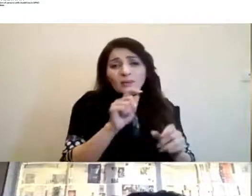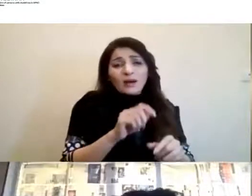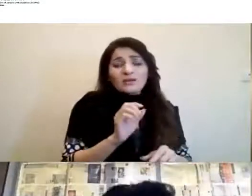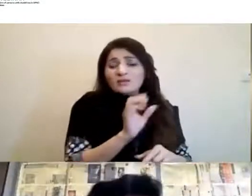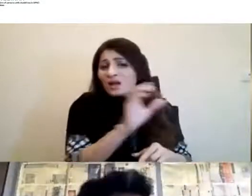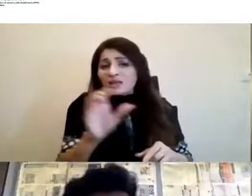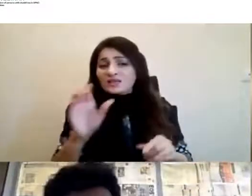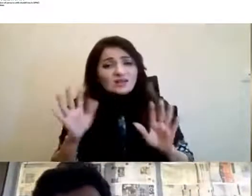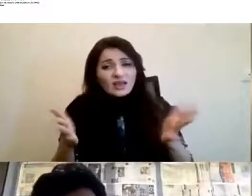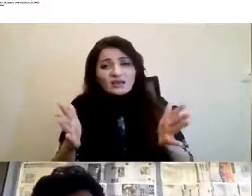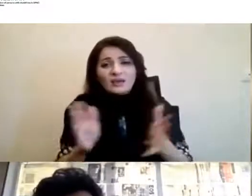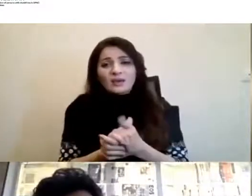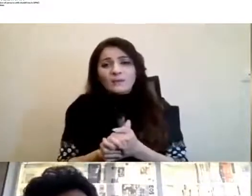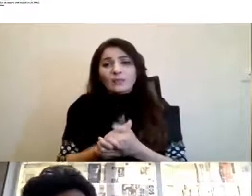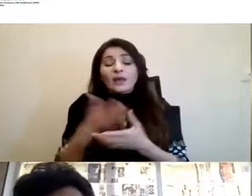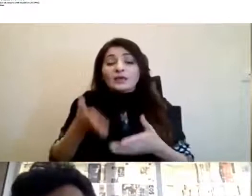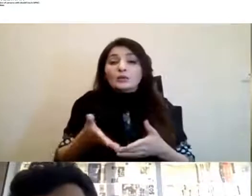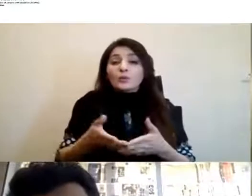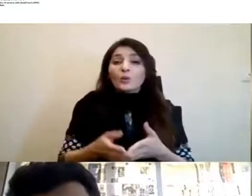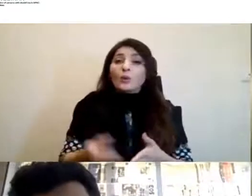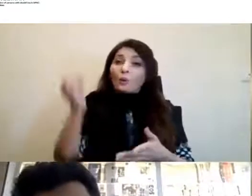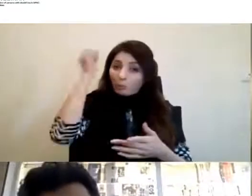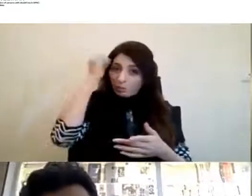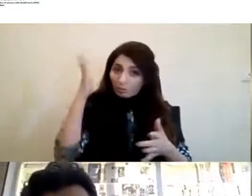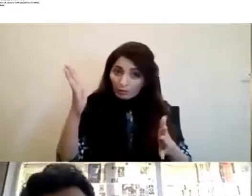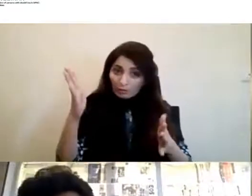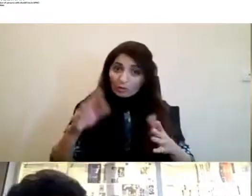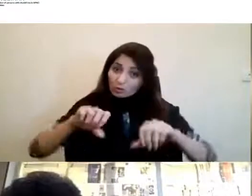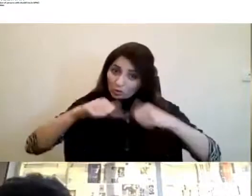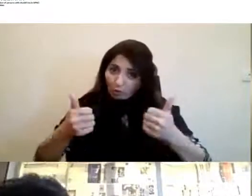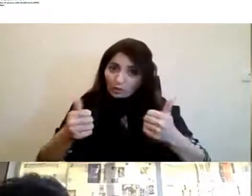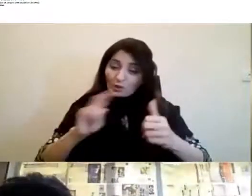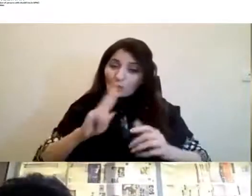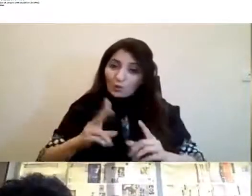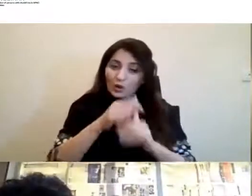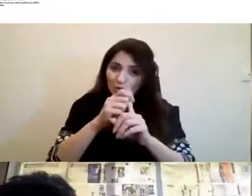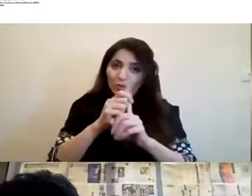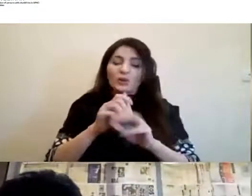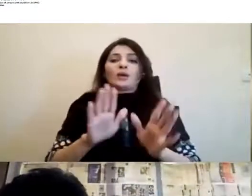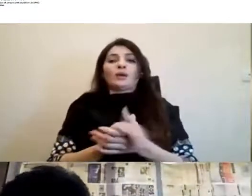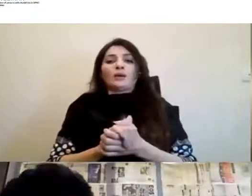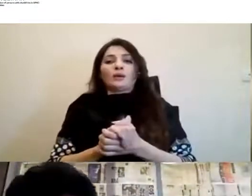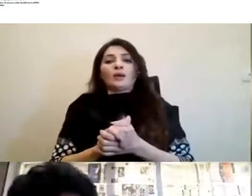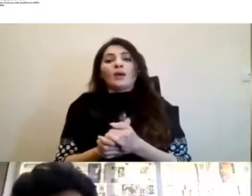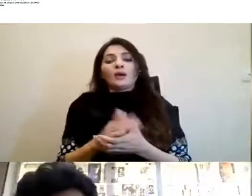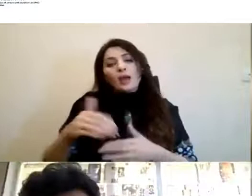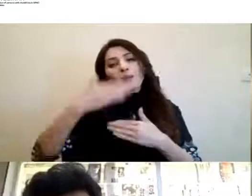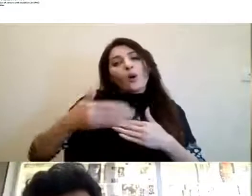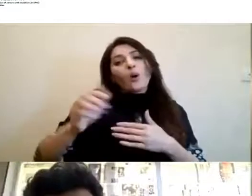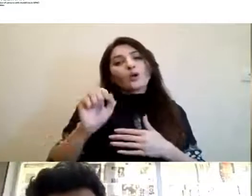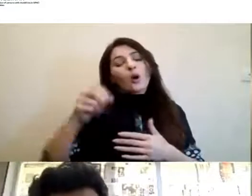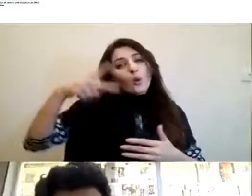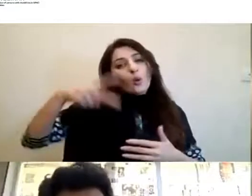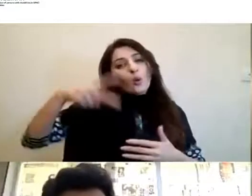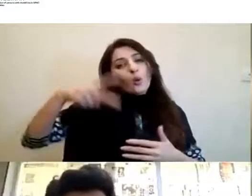understand that this needs to be recognized and this needs to be supported, and this is happening. We see more OPDs getting empowered